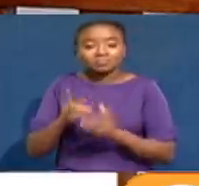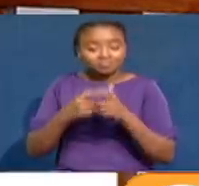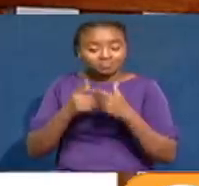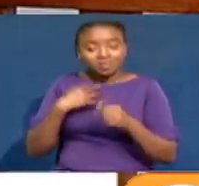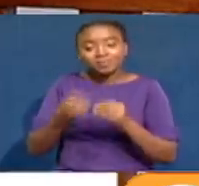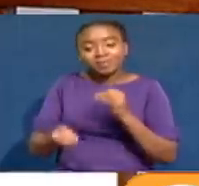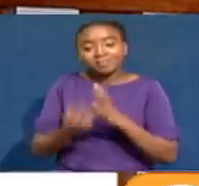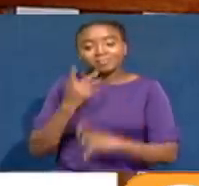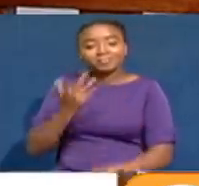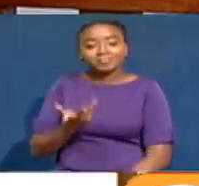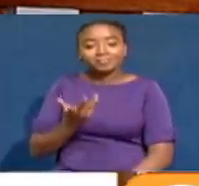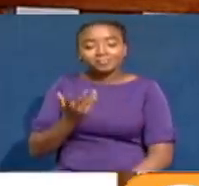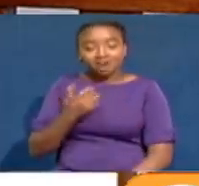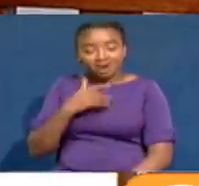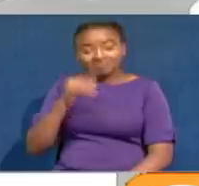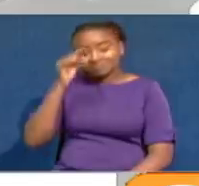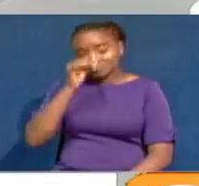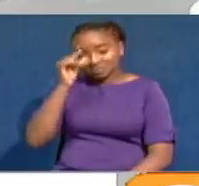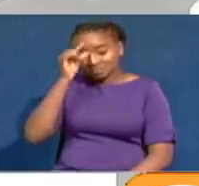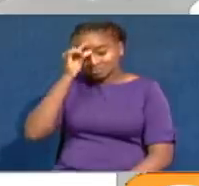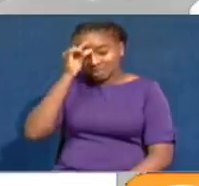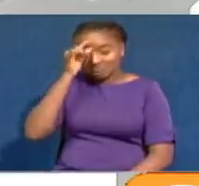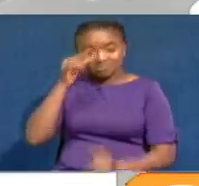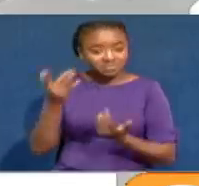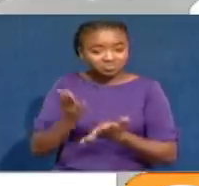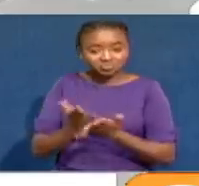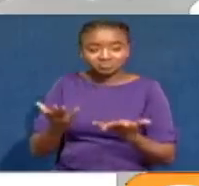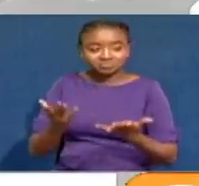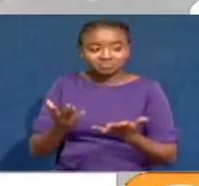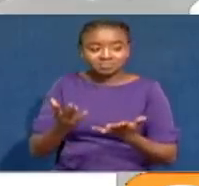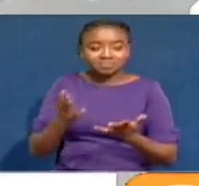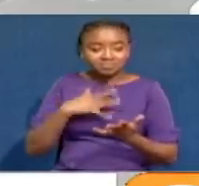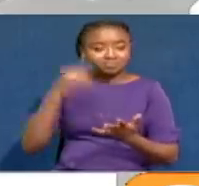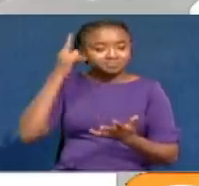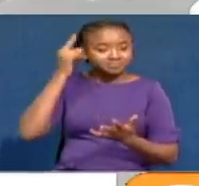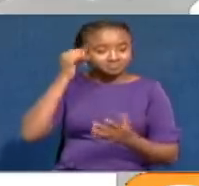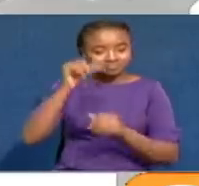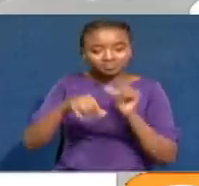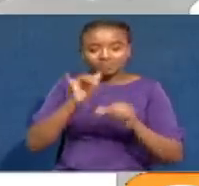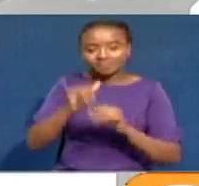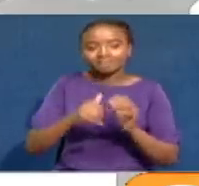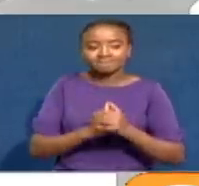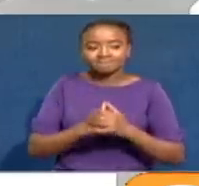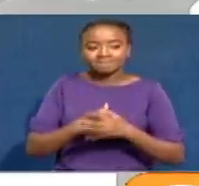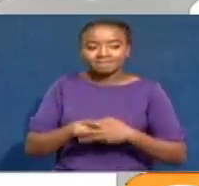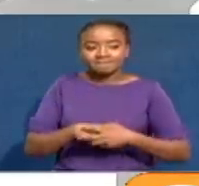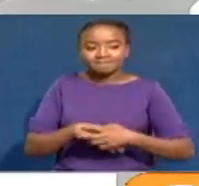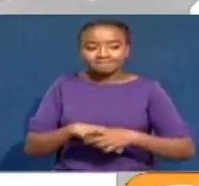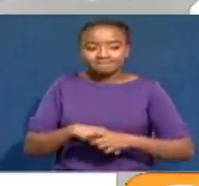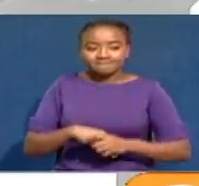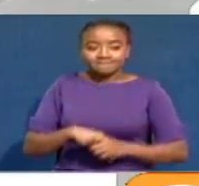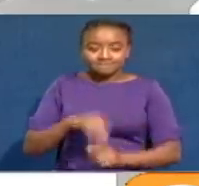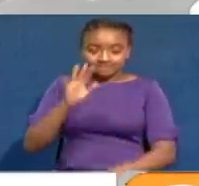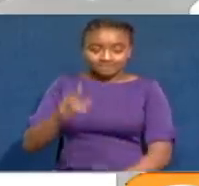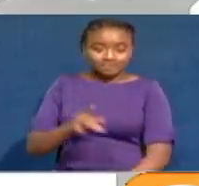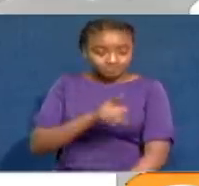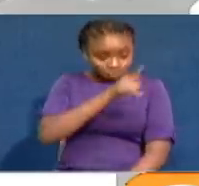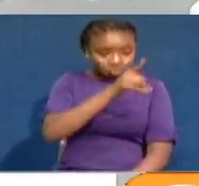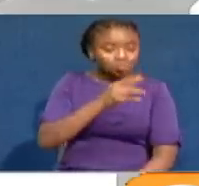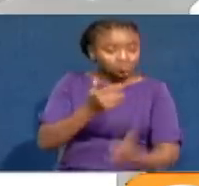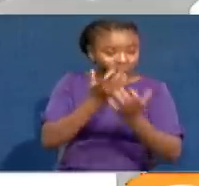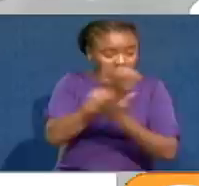Kenya? Do we have it? Okay, Mheshimiwa, real quick. Don't just think about it. Okay. I get your point. Do we have a country to talk about? You are an economist. In the first